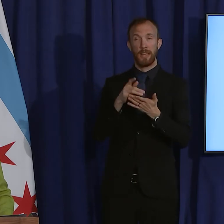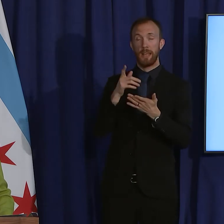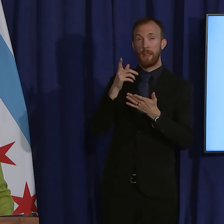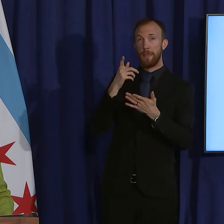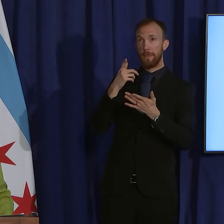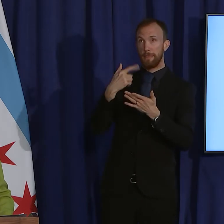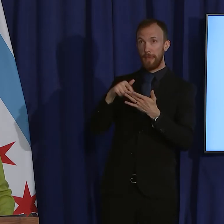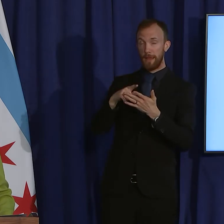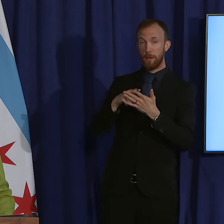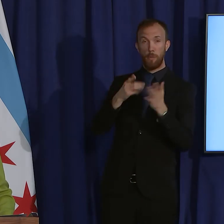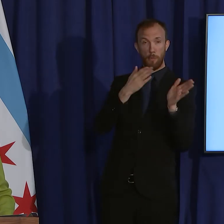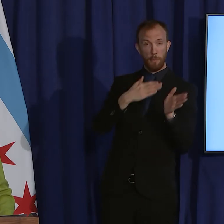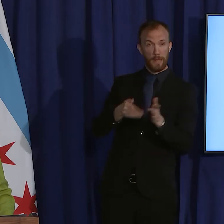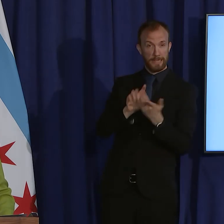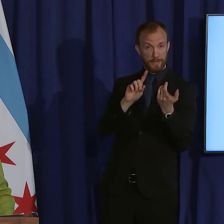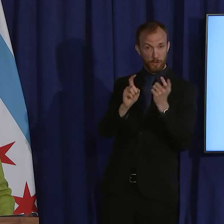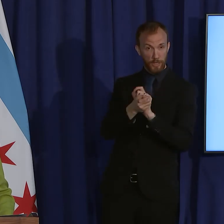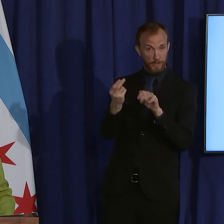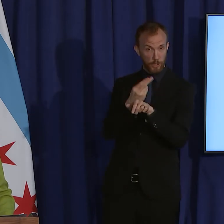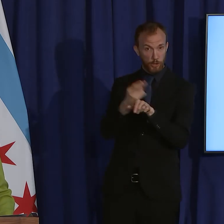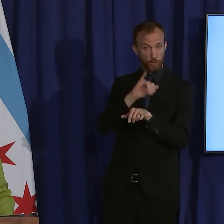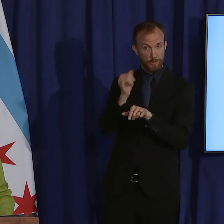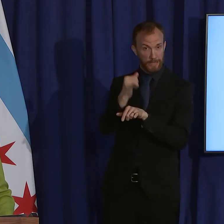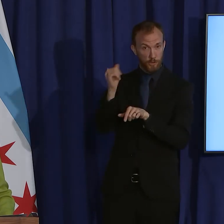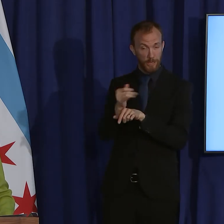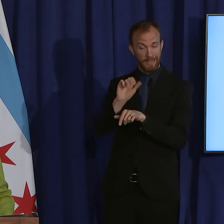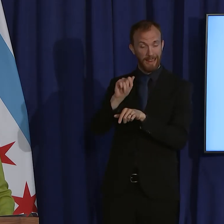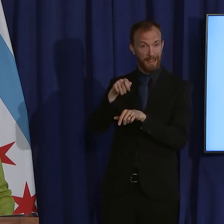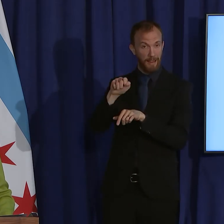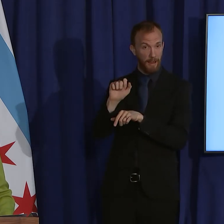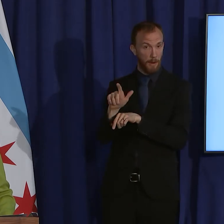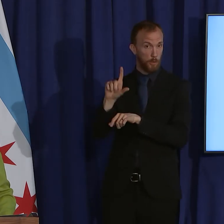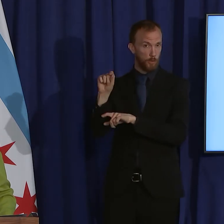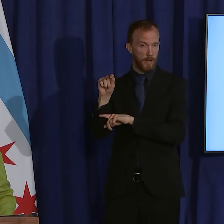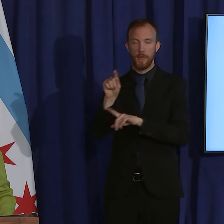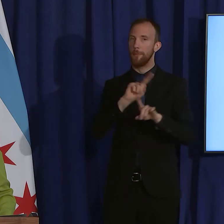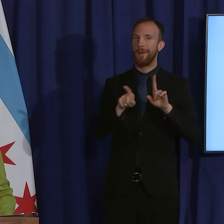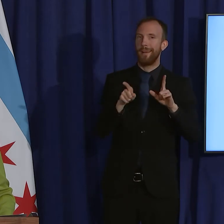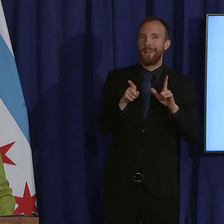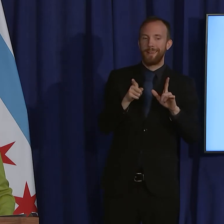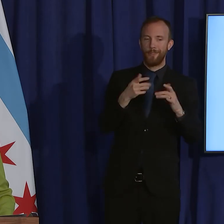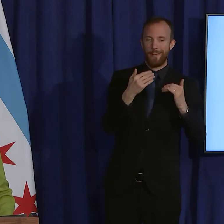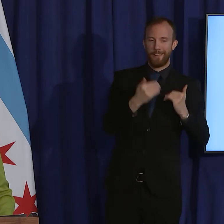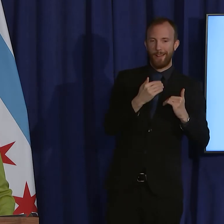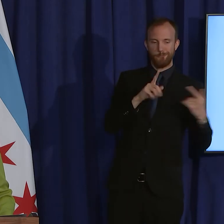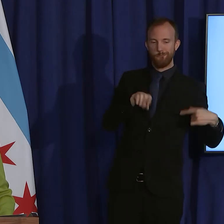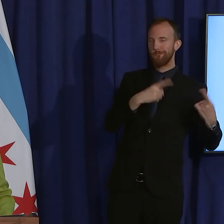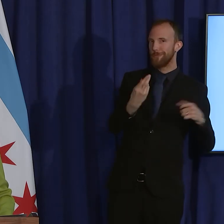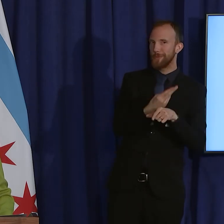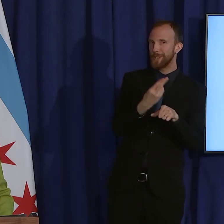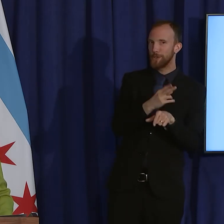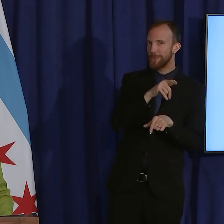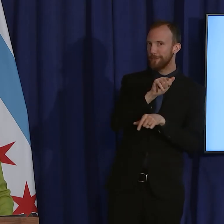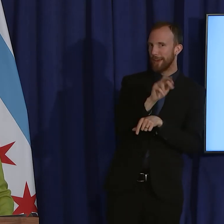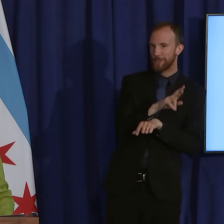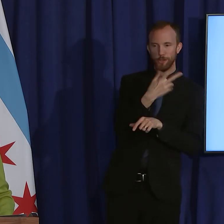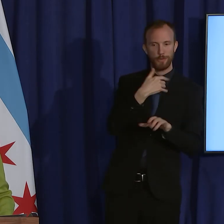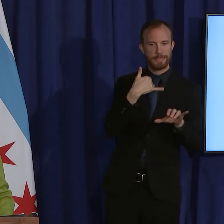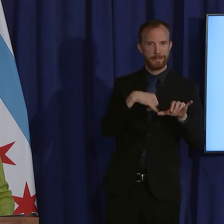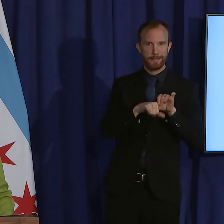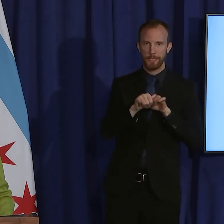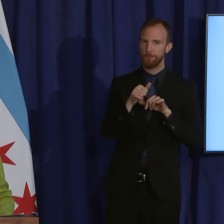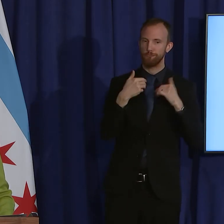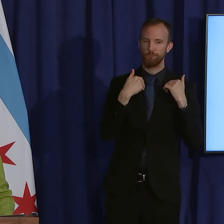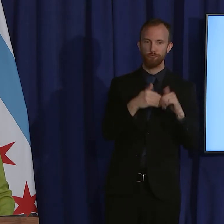April 20th. So we continue to vaccinate with Pfizer at this point, and we are waiting to hear from FEMA on their